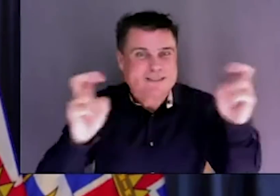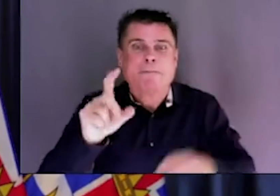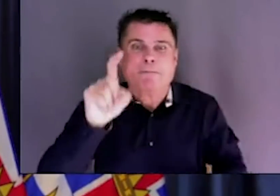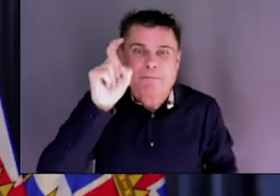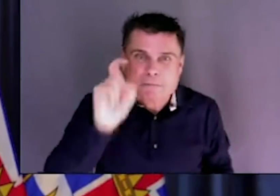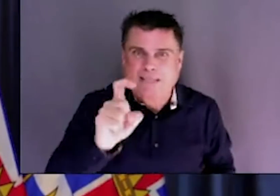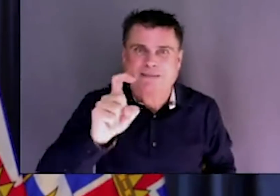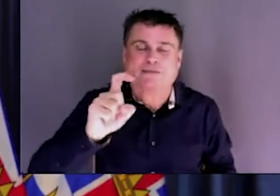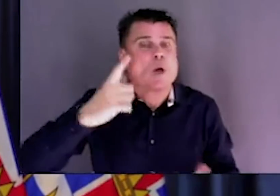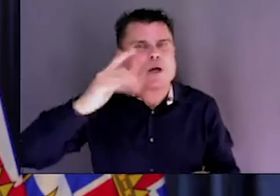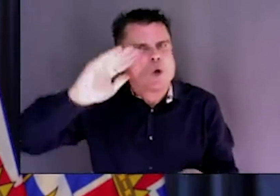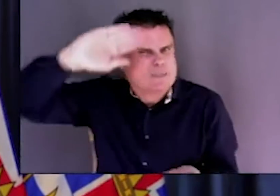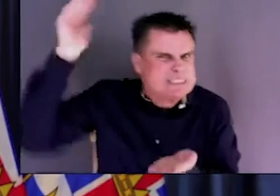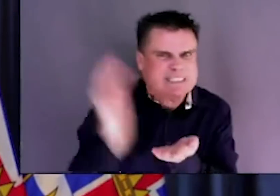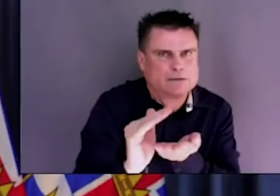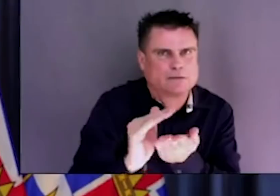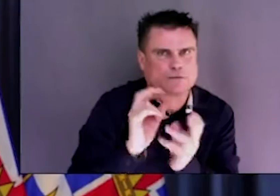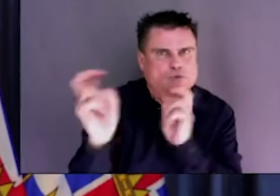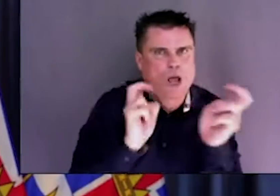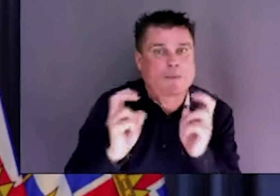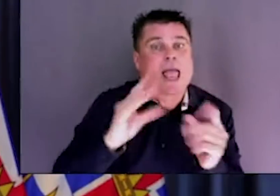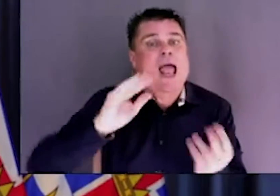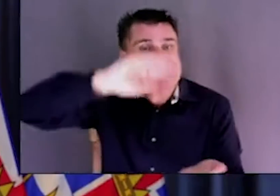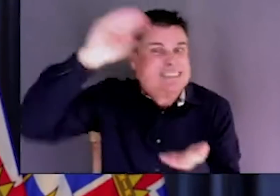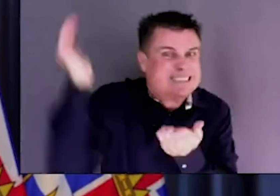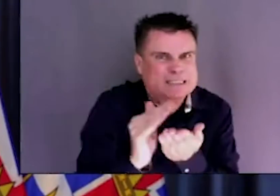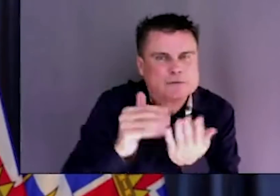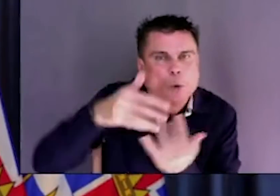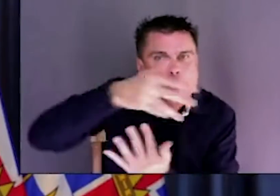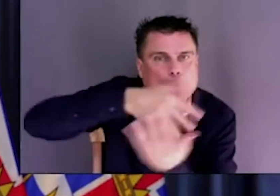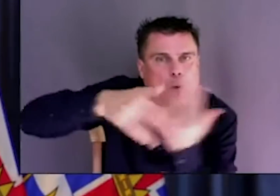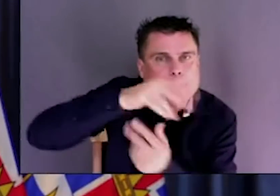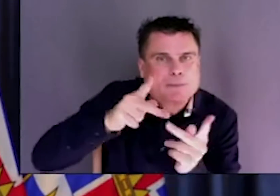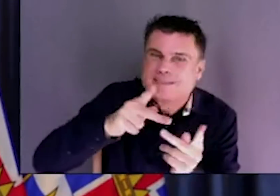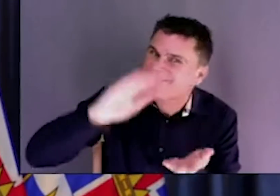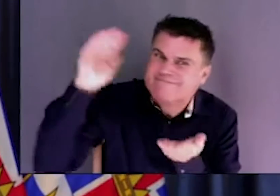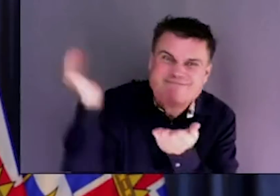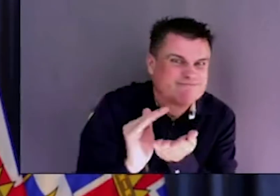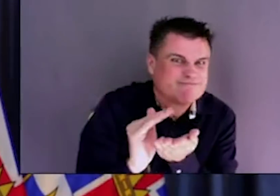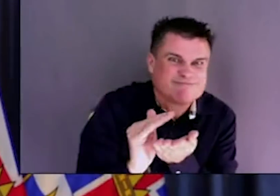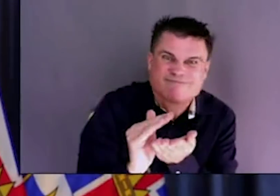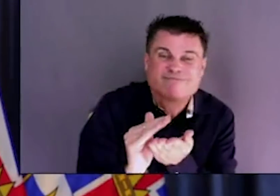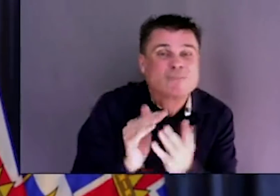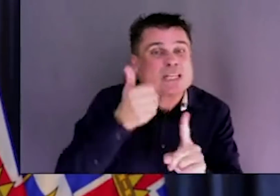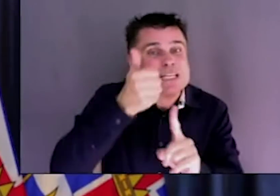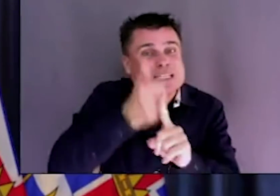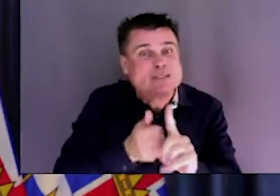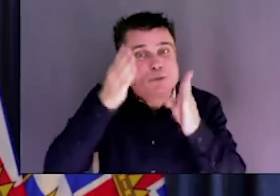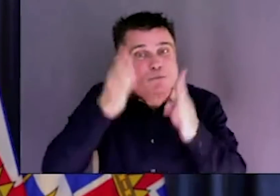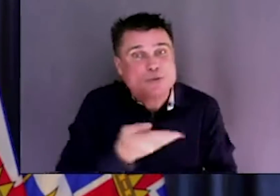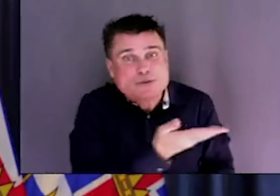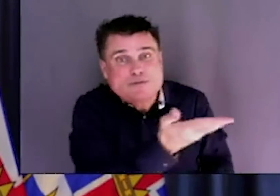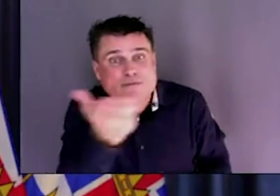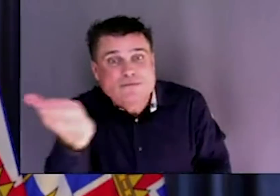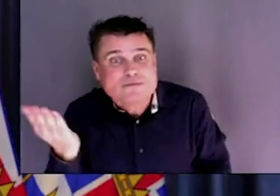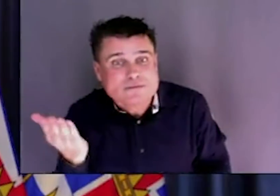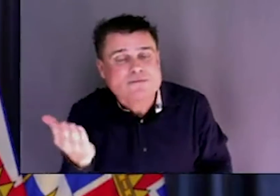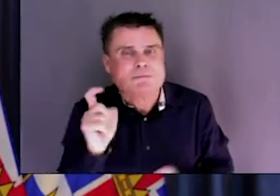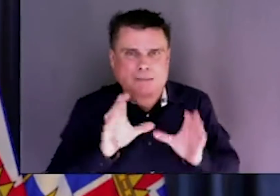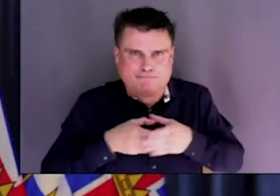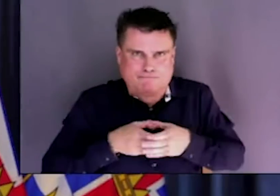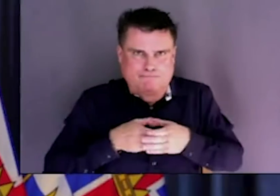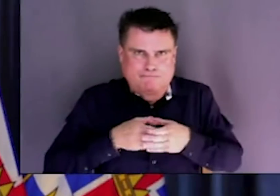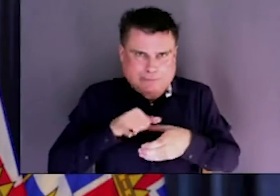cohort or in our family or in our household unit. And I don't know how more clear we can be on that.